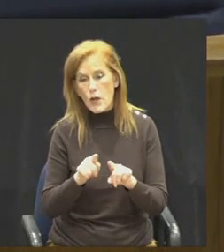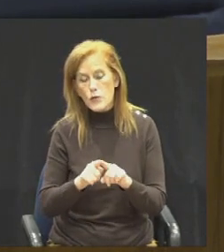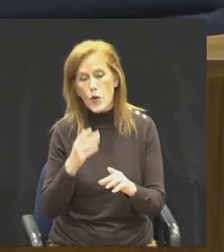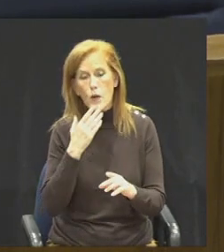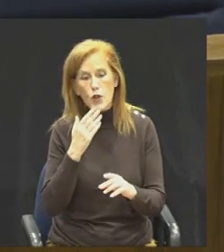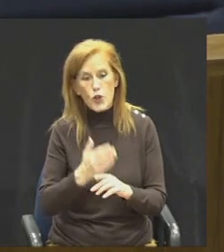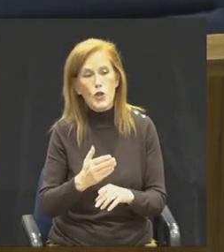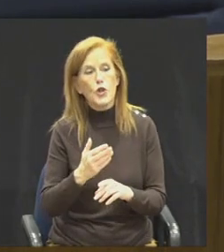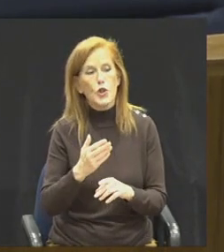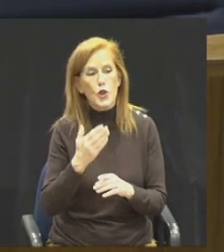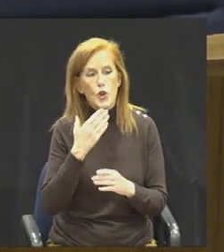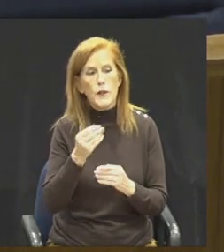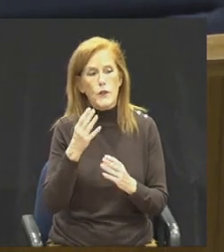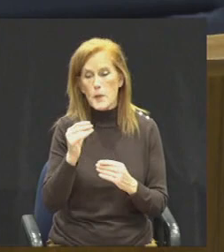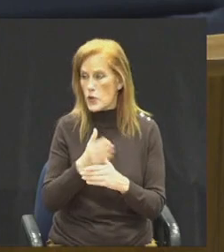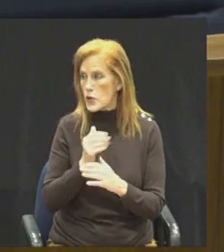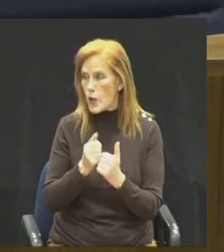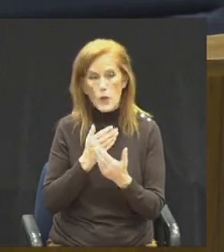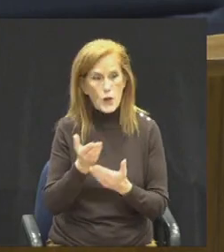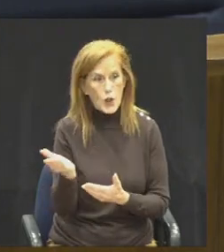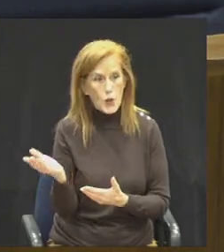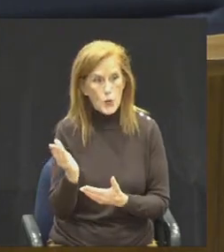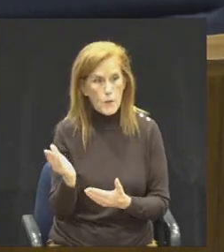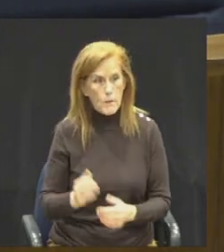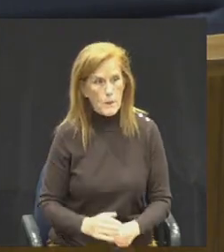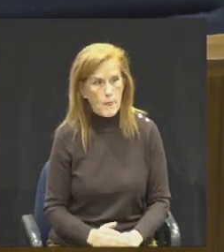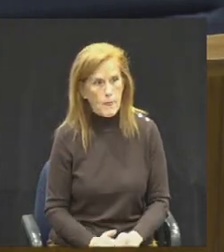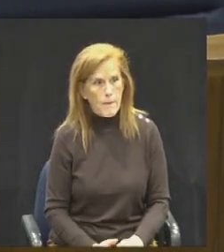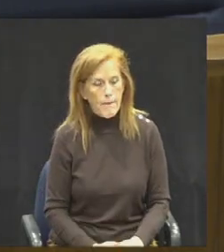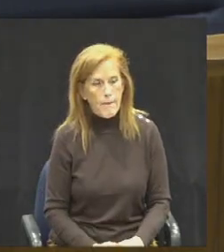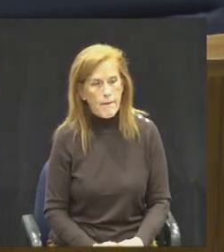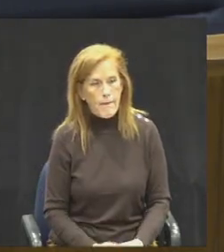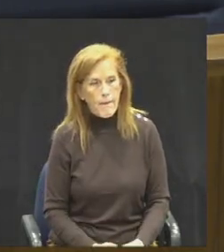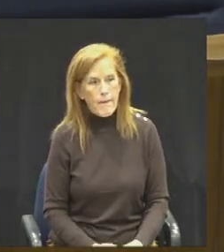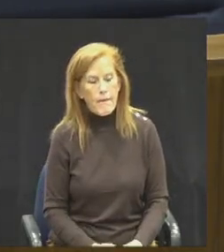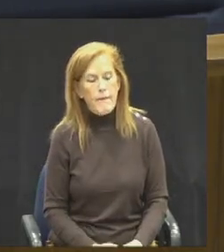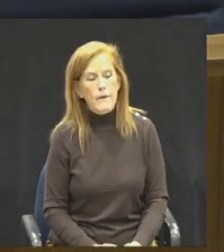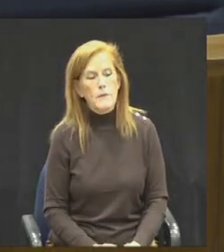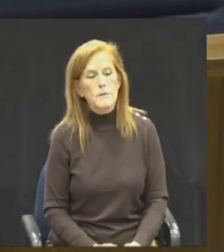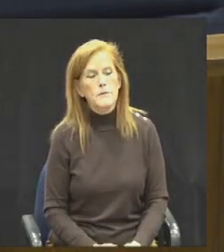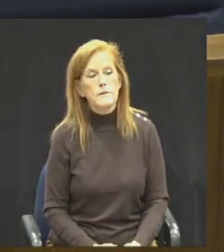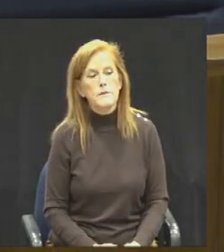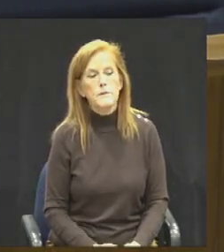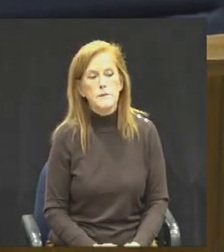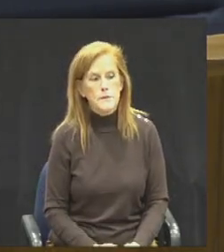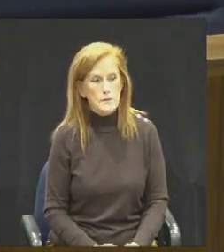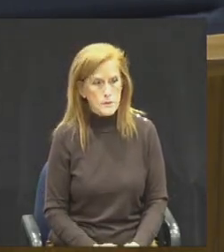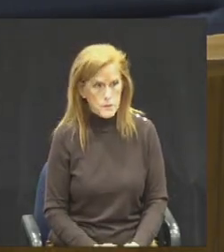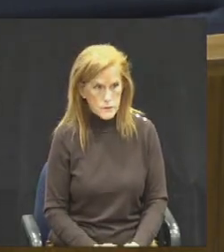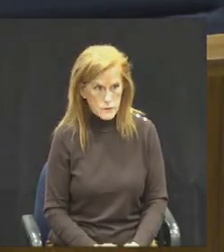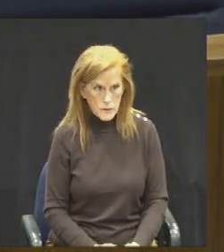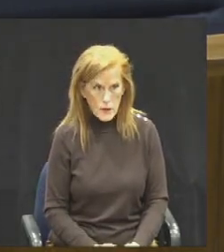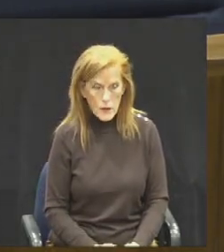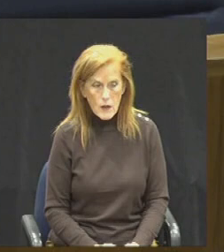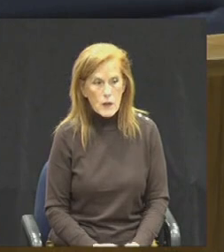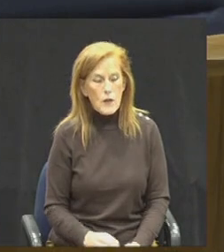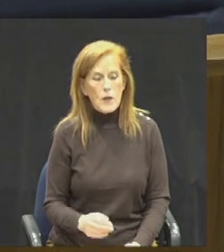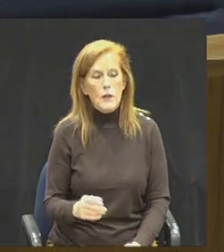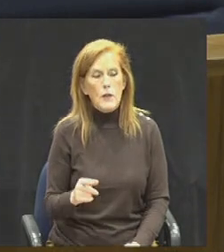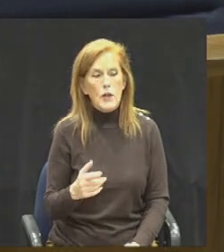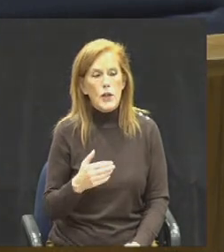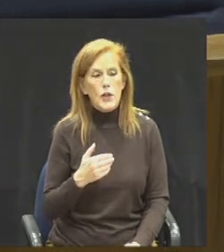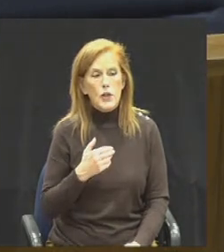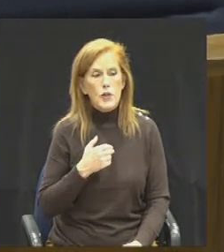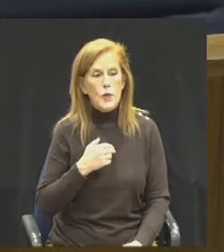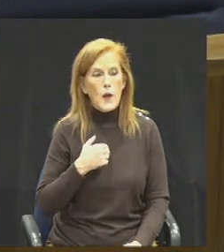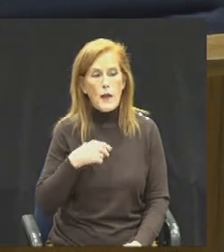Well, that's wonderful. So, yeah. So are you able to get, do you have a pamphlet or these